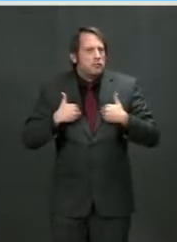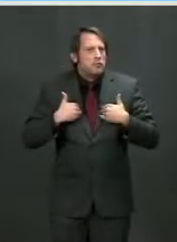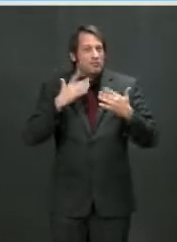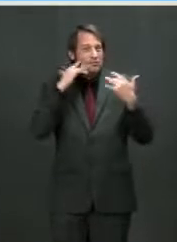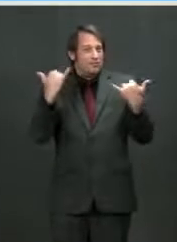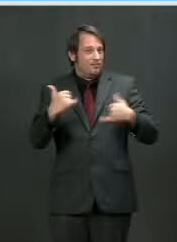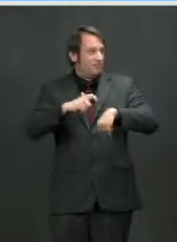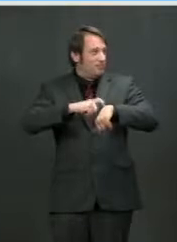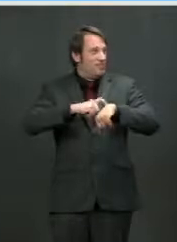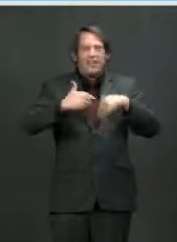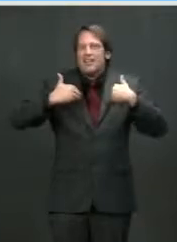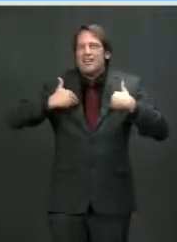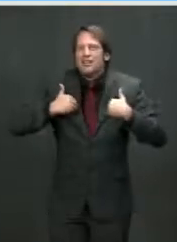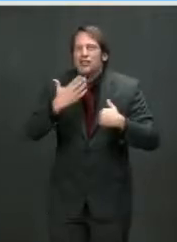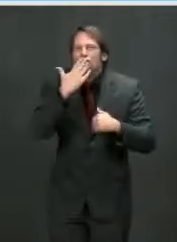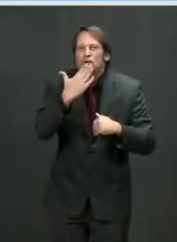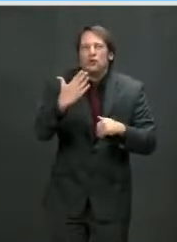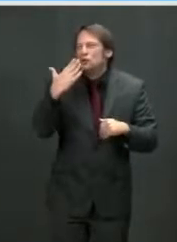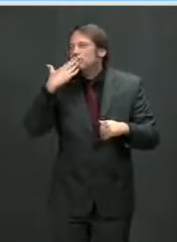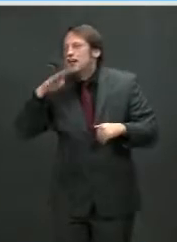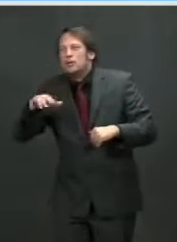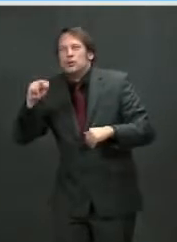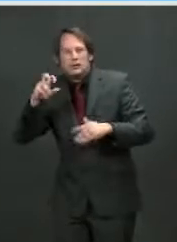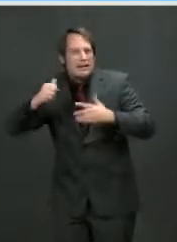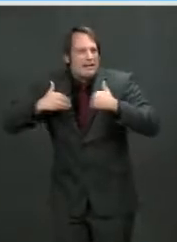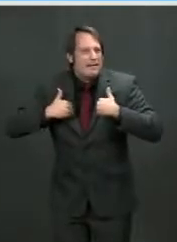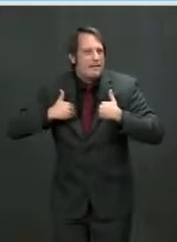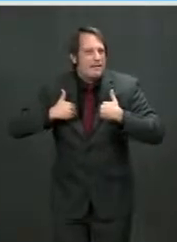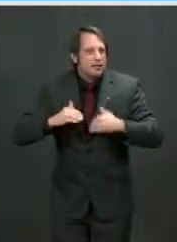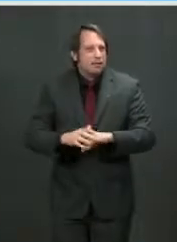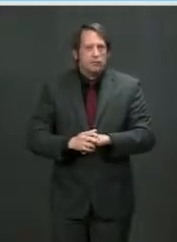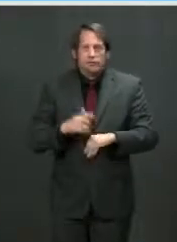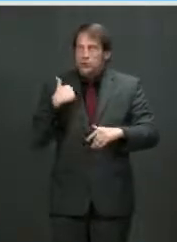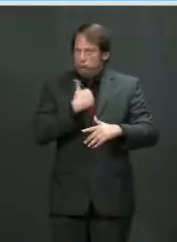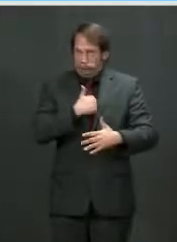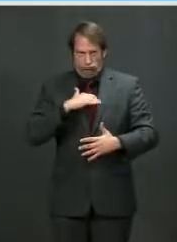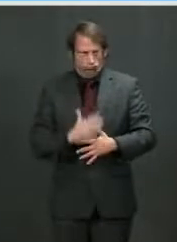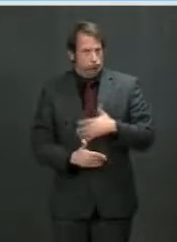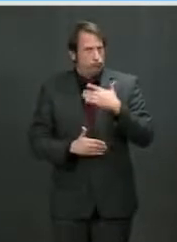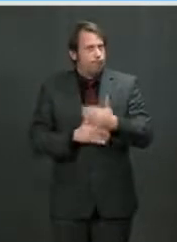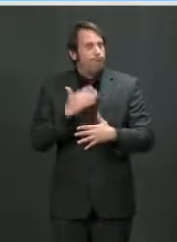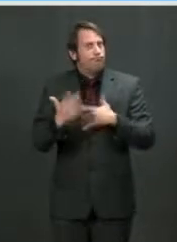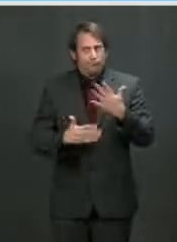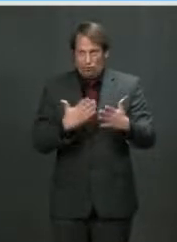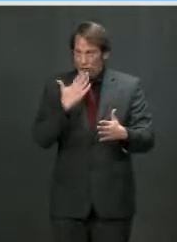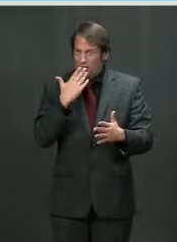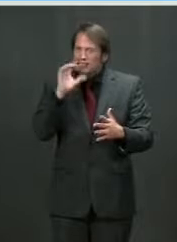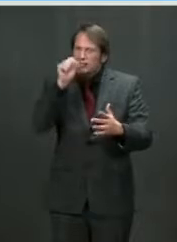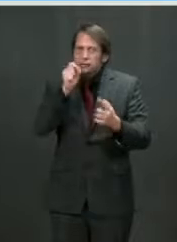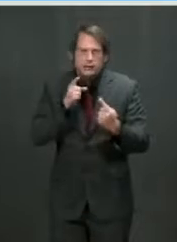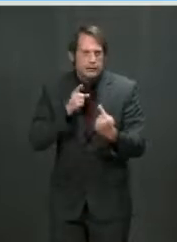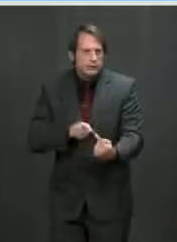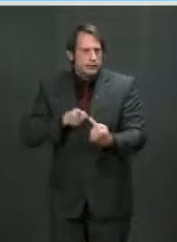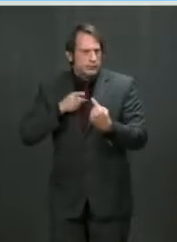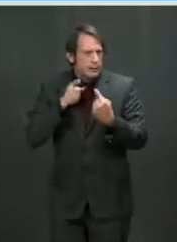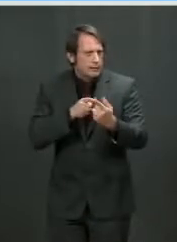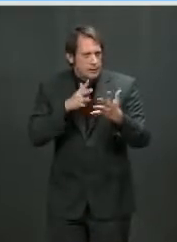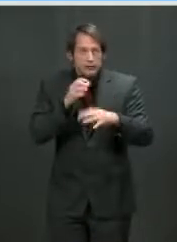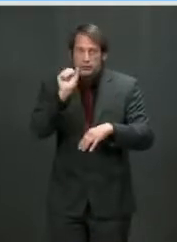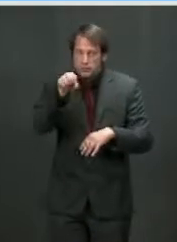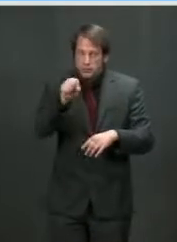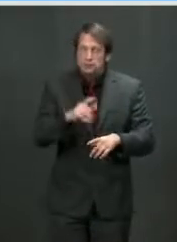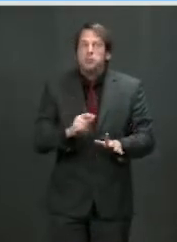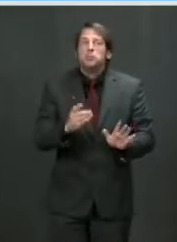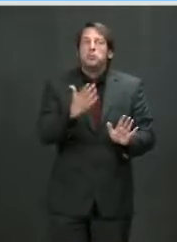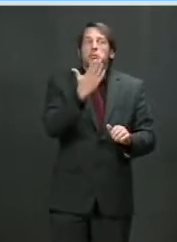real progress, even amidst continued challenges. First, there's good news to report. The President